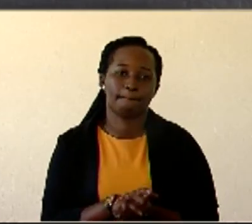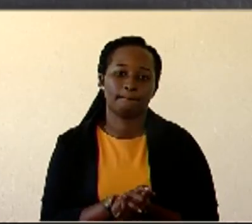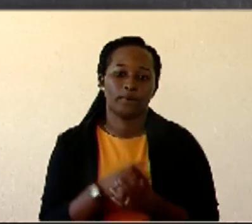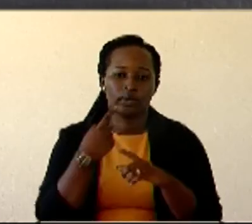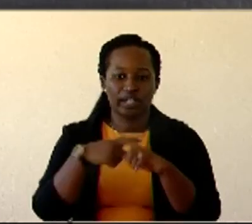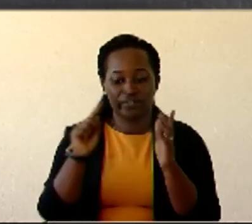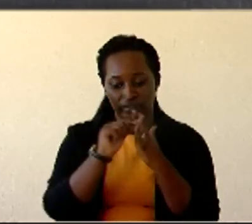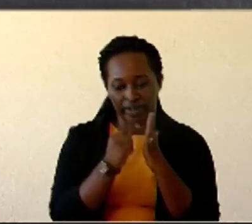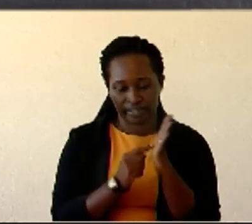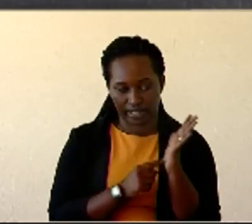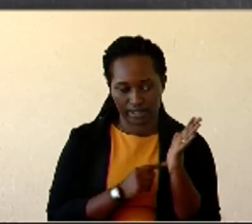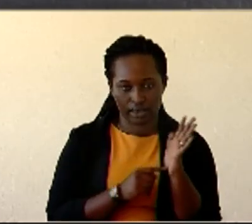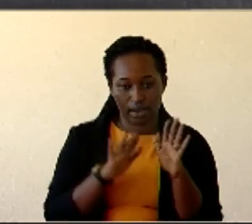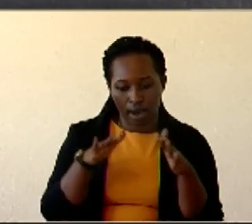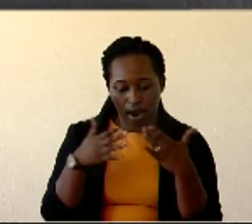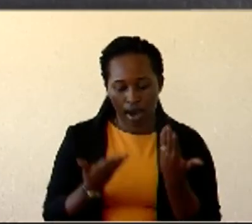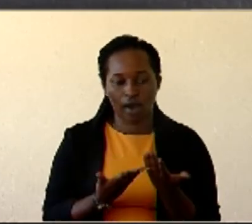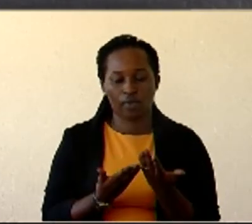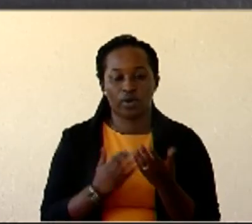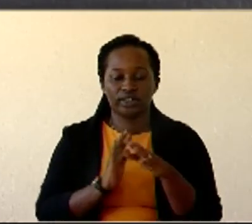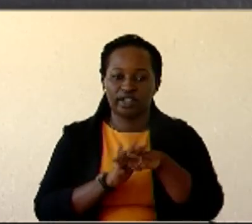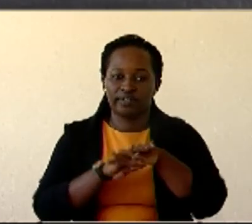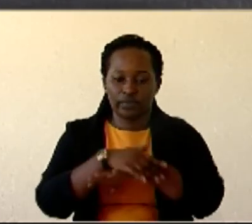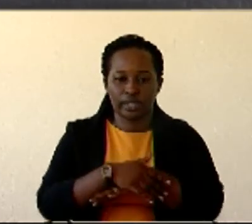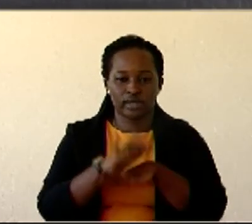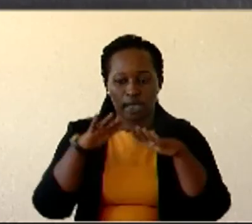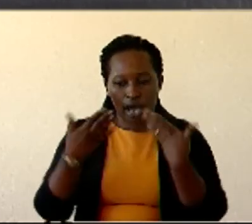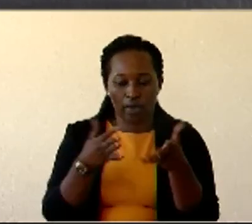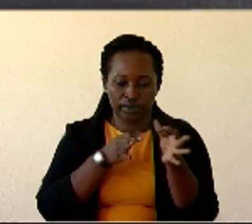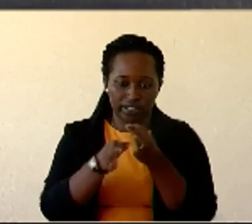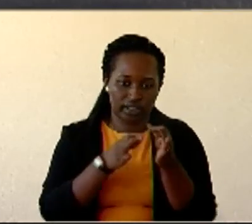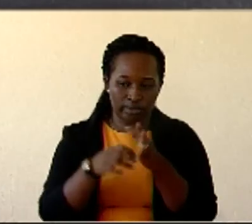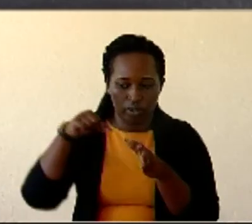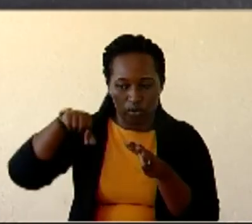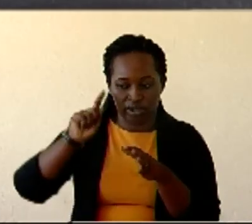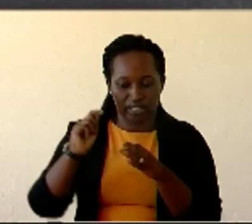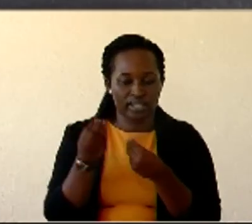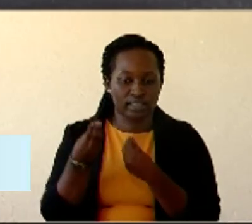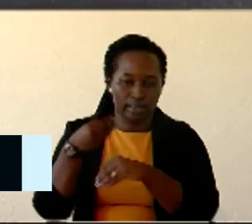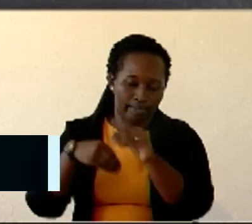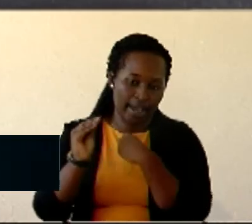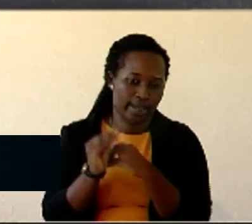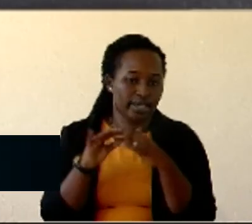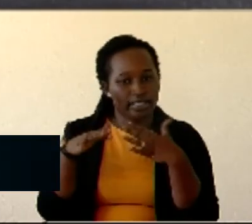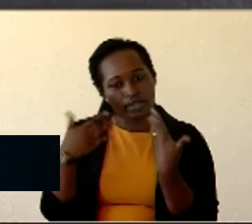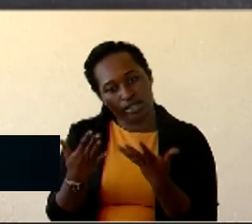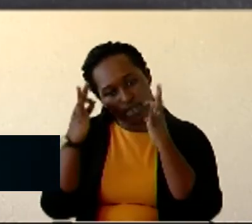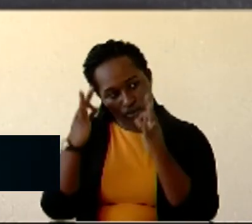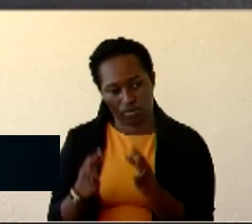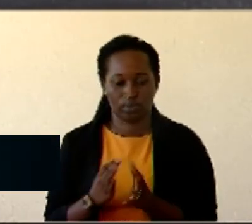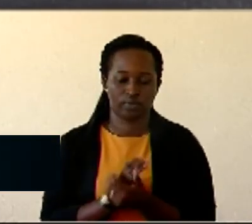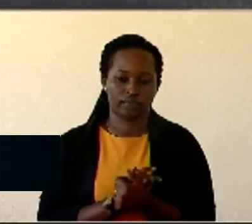different factors, how they influence, how they determine quantity supplied of a commodity to the